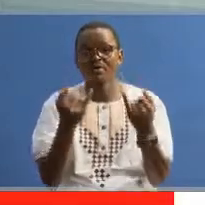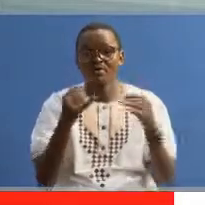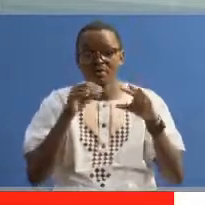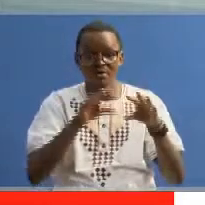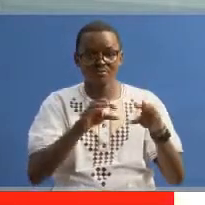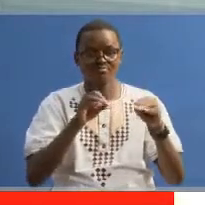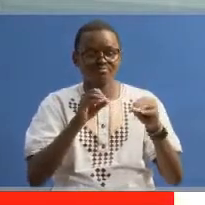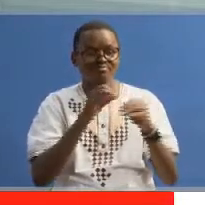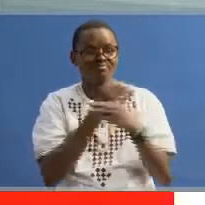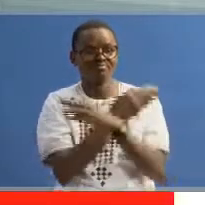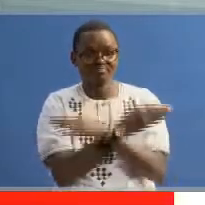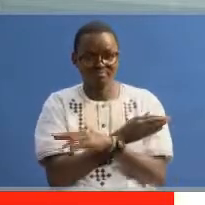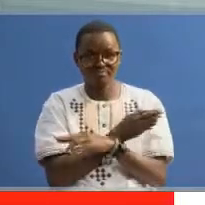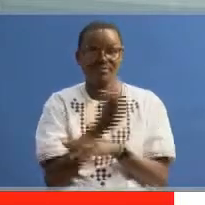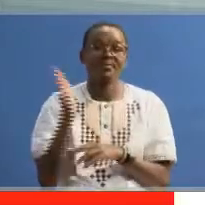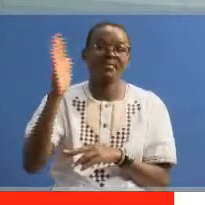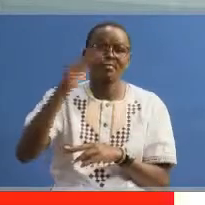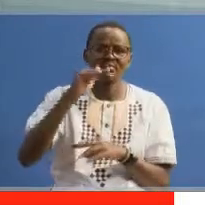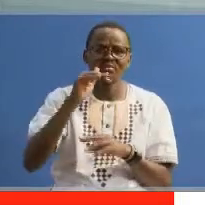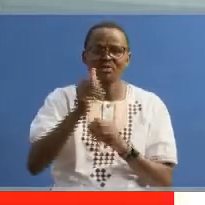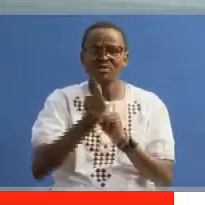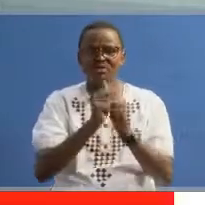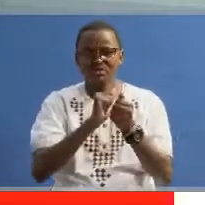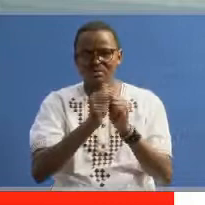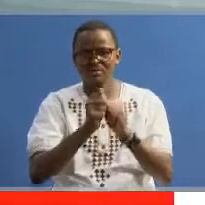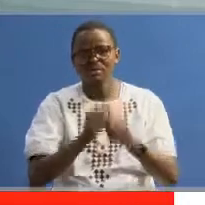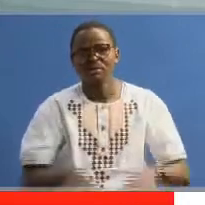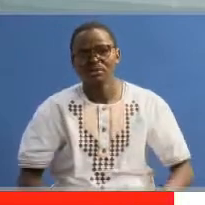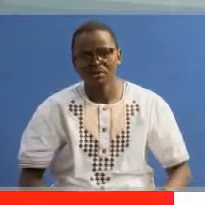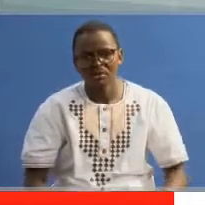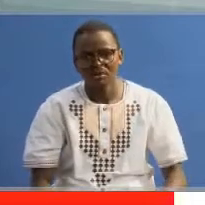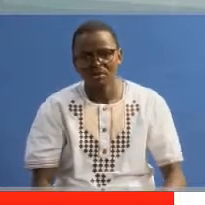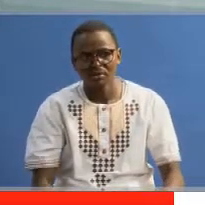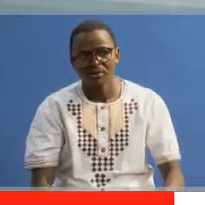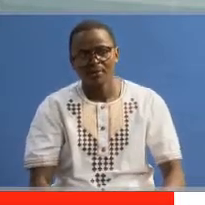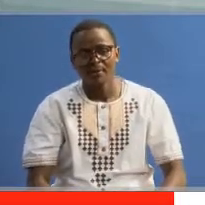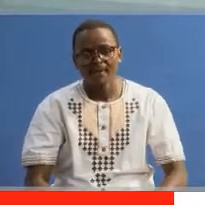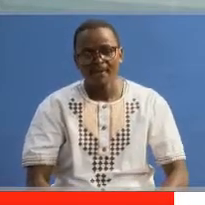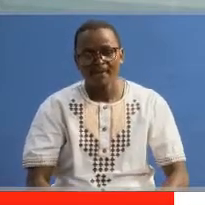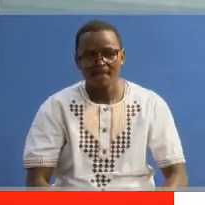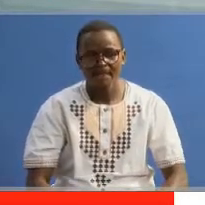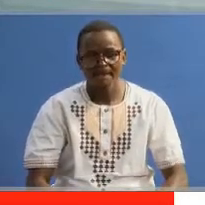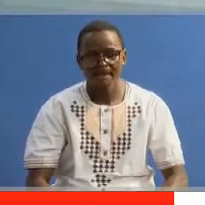we take a breather. We are coming back with updates and spots for you just right now.